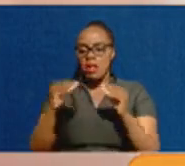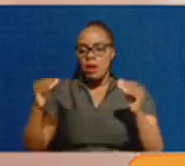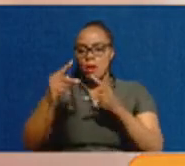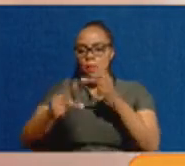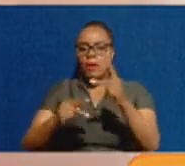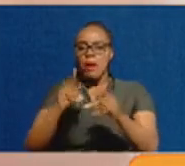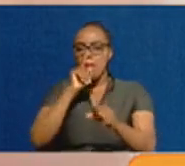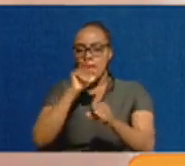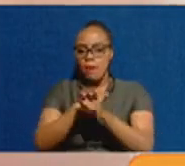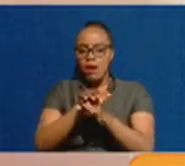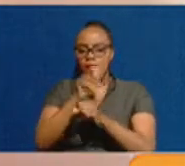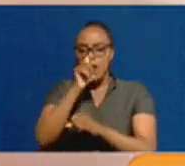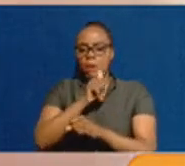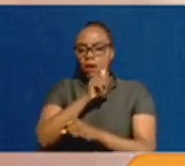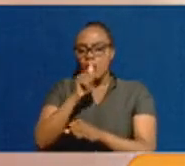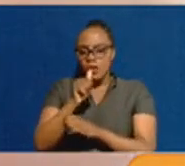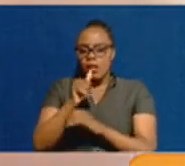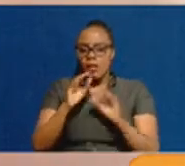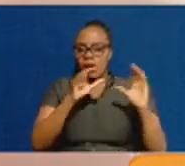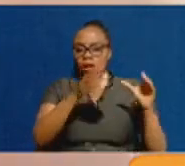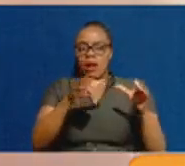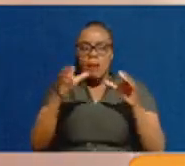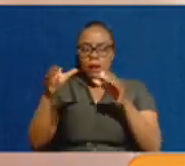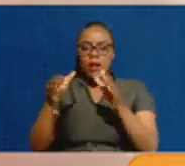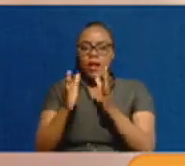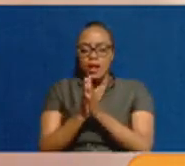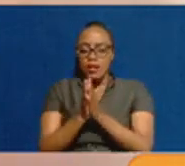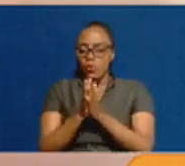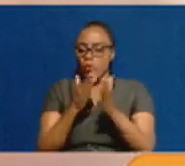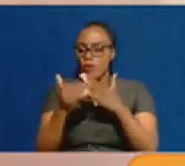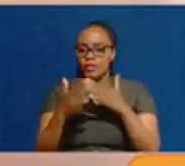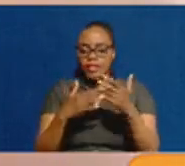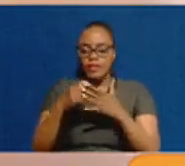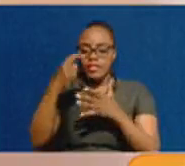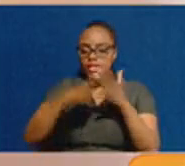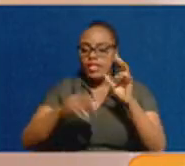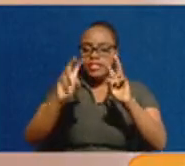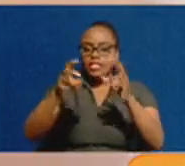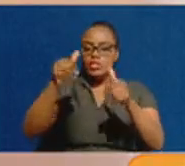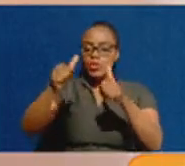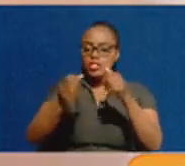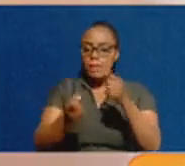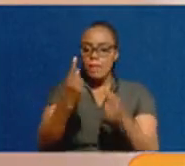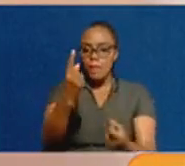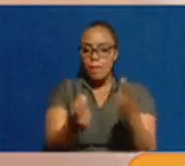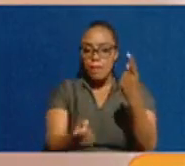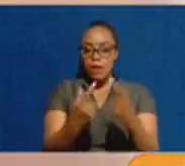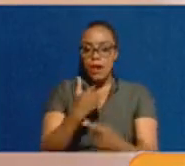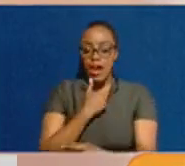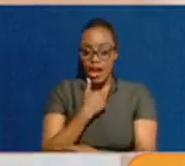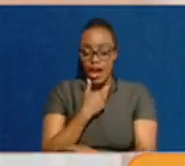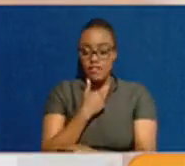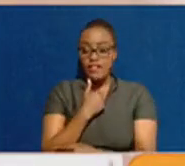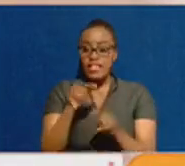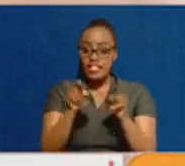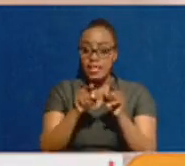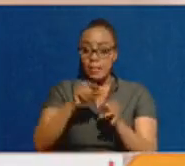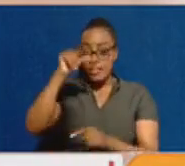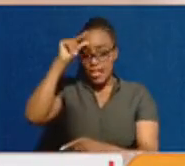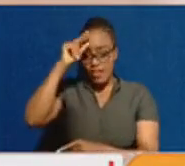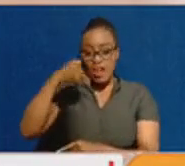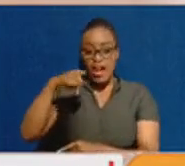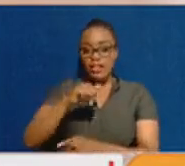to promise the private sector companies, whatever tax issues may arise, as government, we